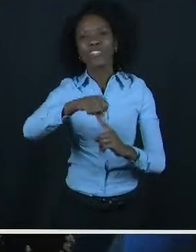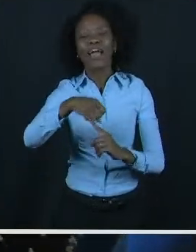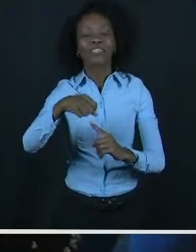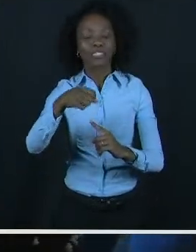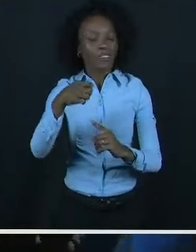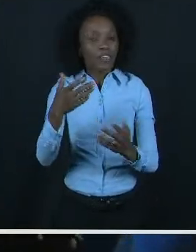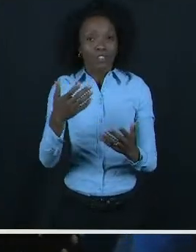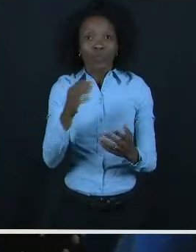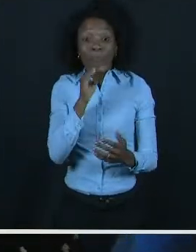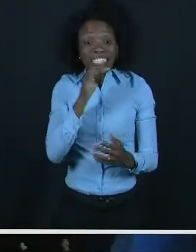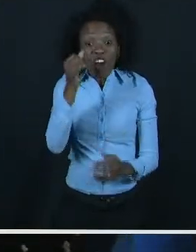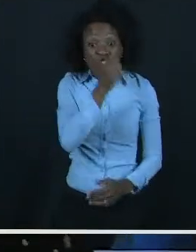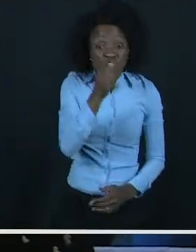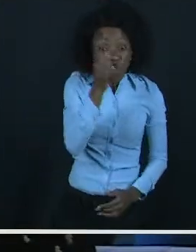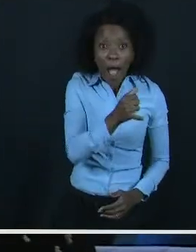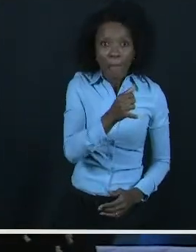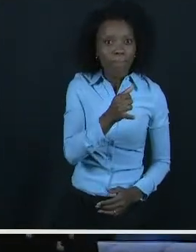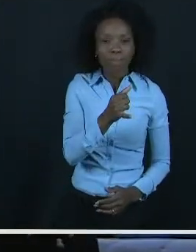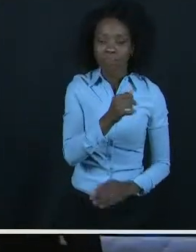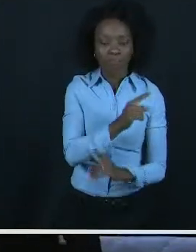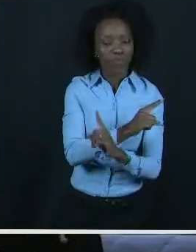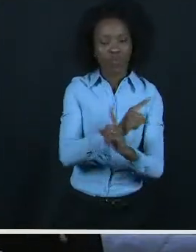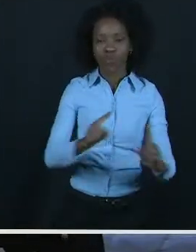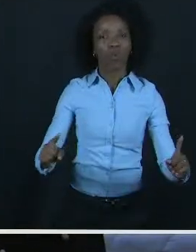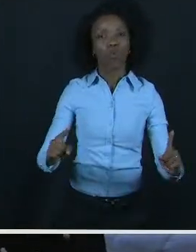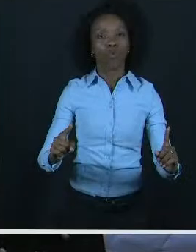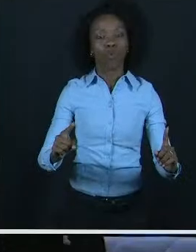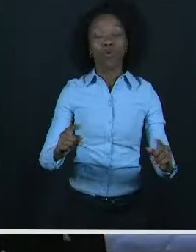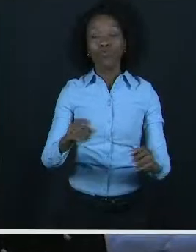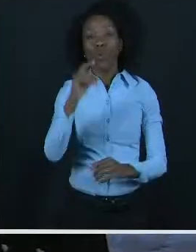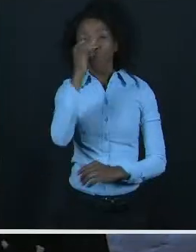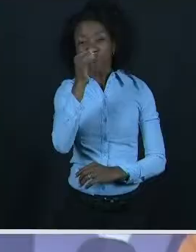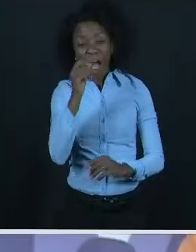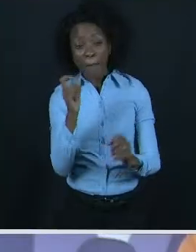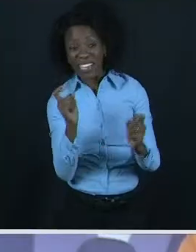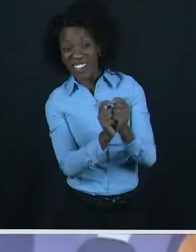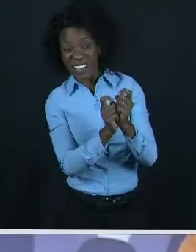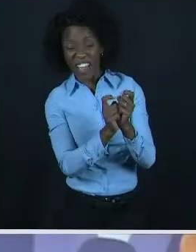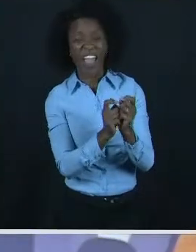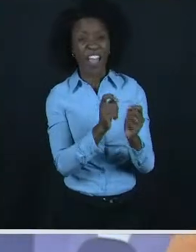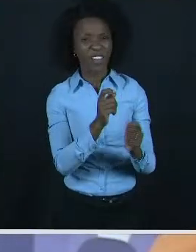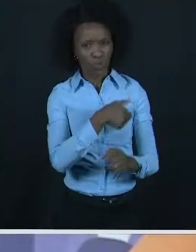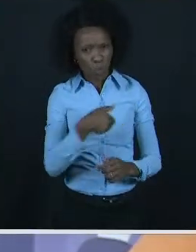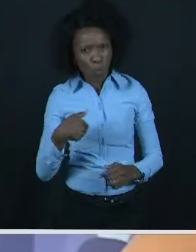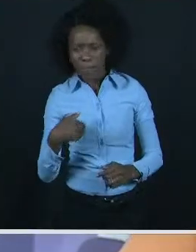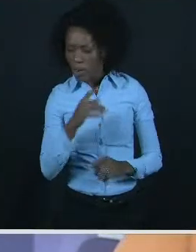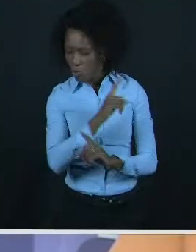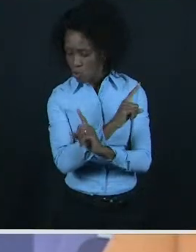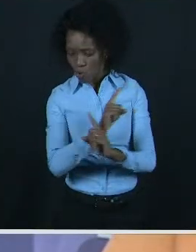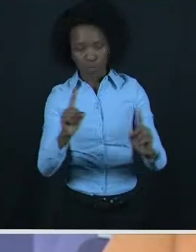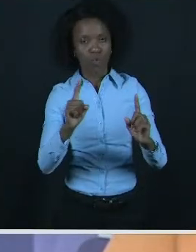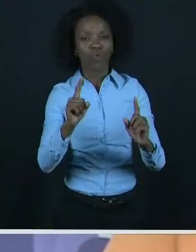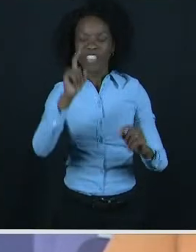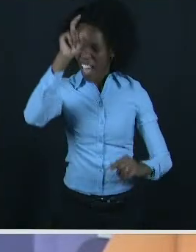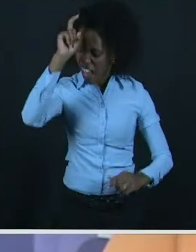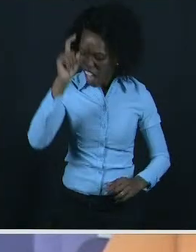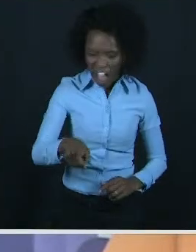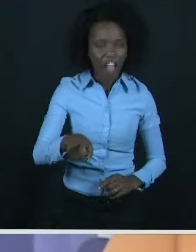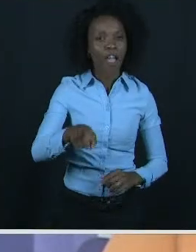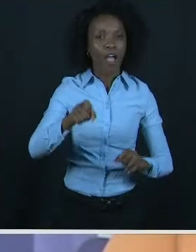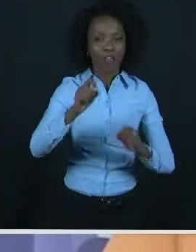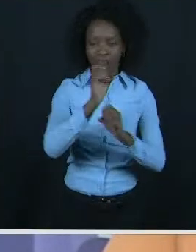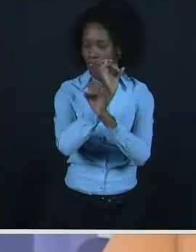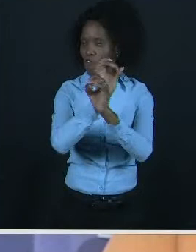no place for crimes against women. And we must spread this message.